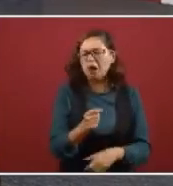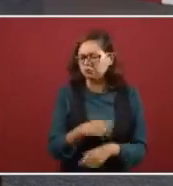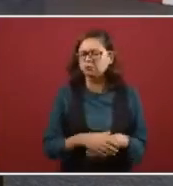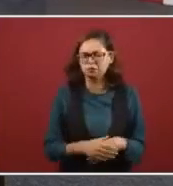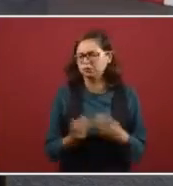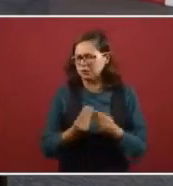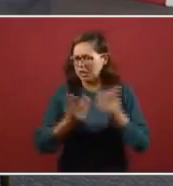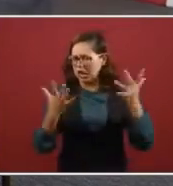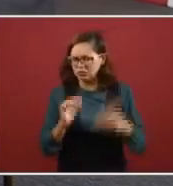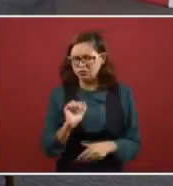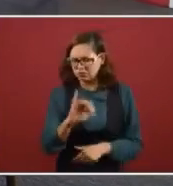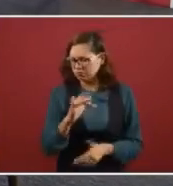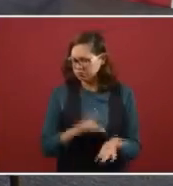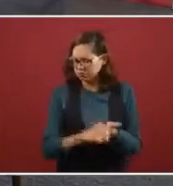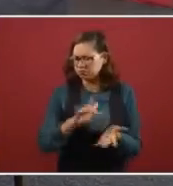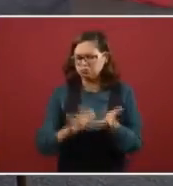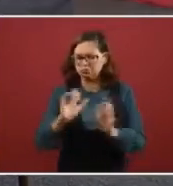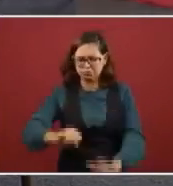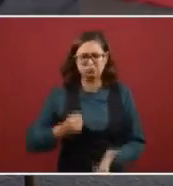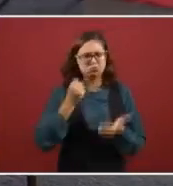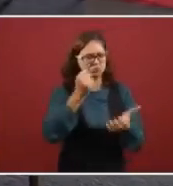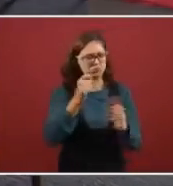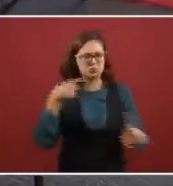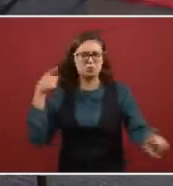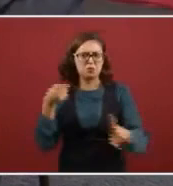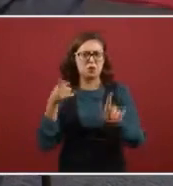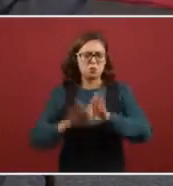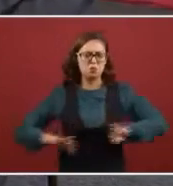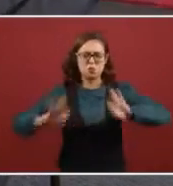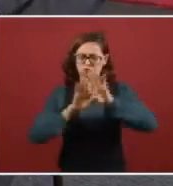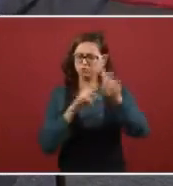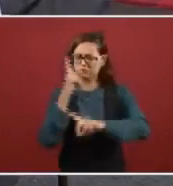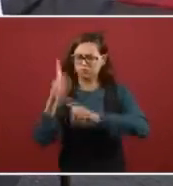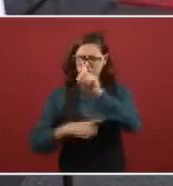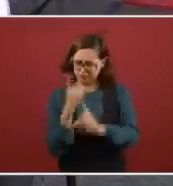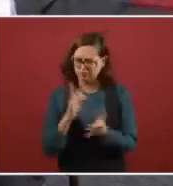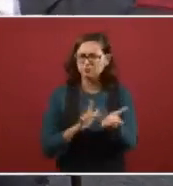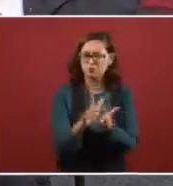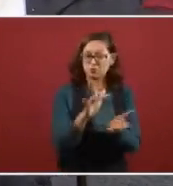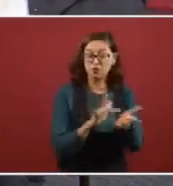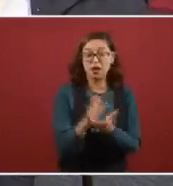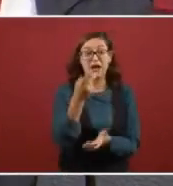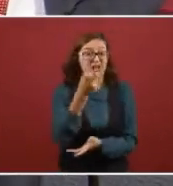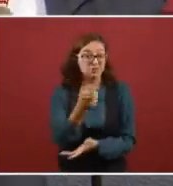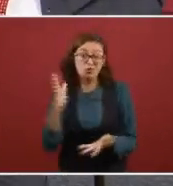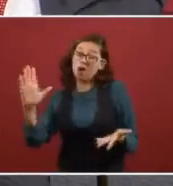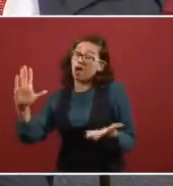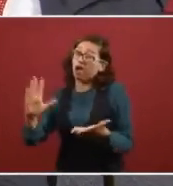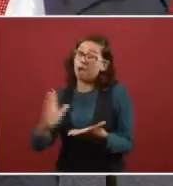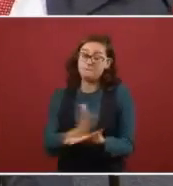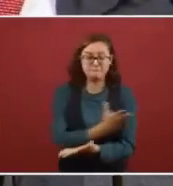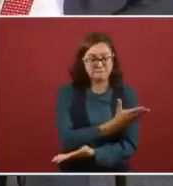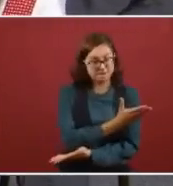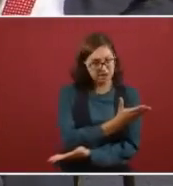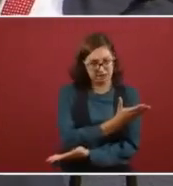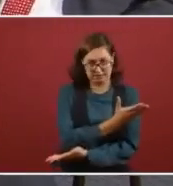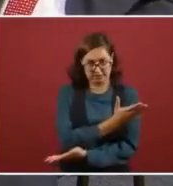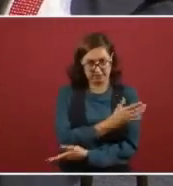they'll have it prioritario de because deportes. it's priority. That's a priority to have sports.